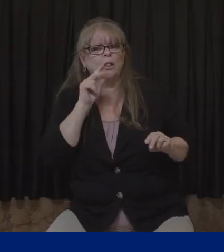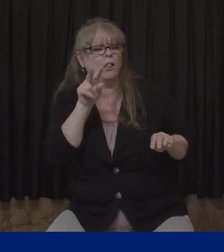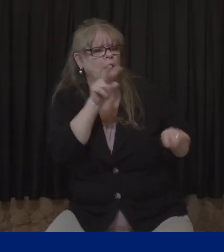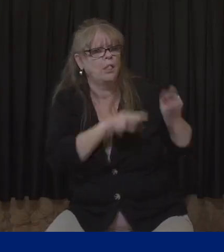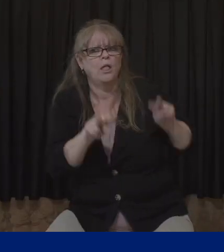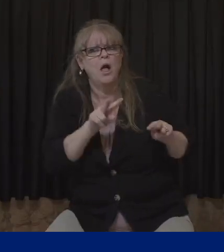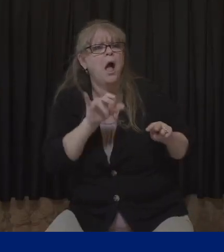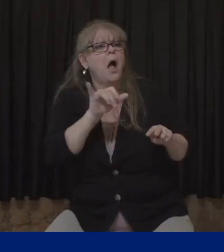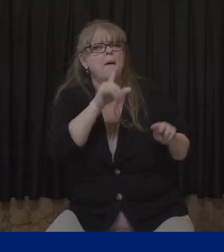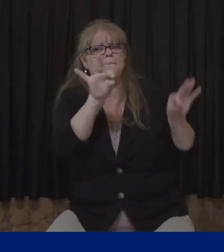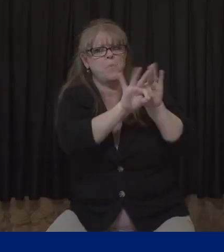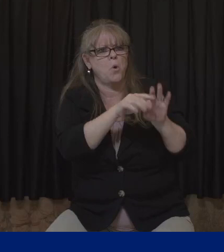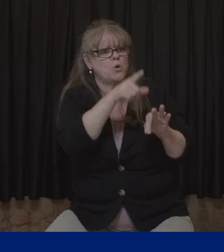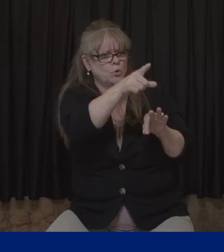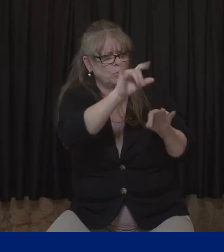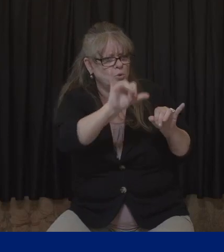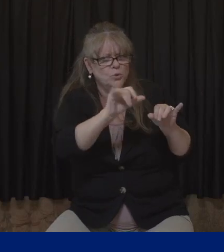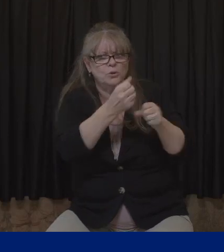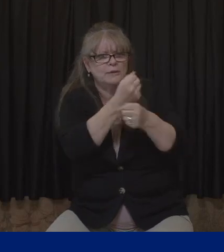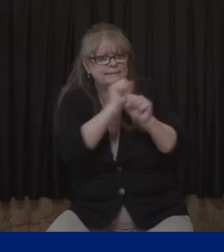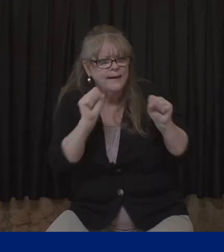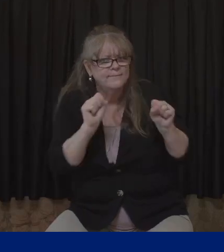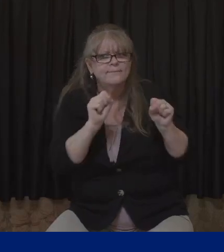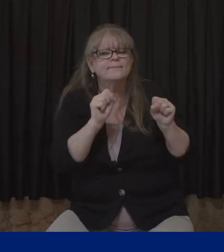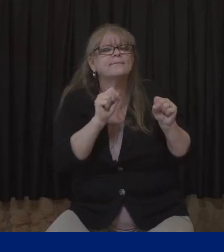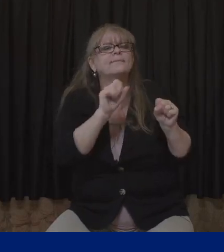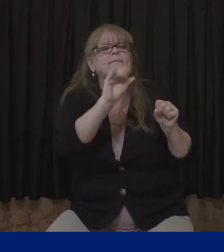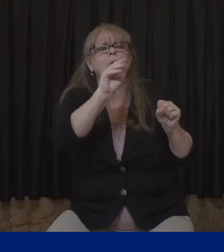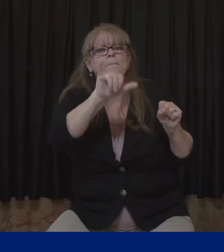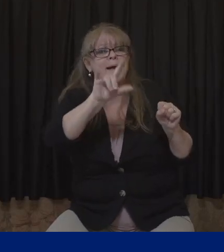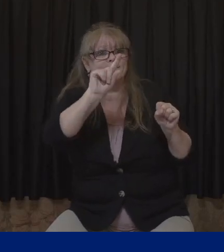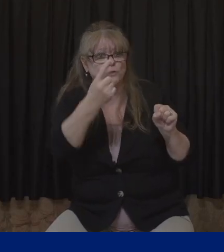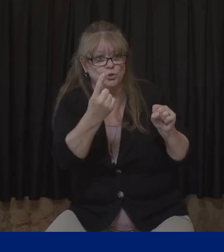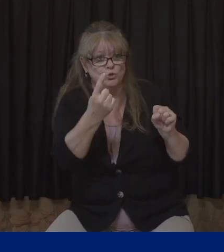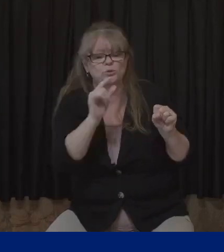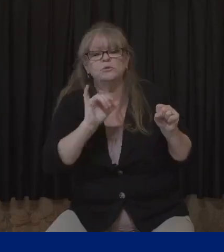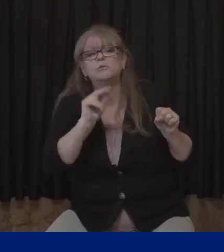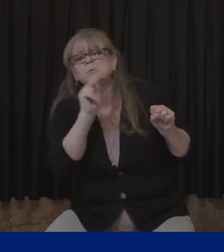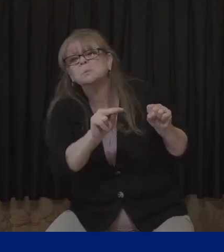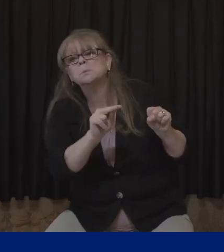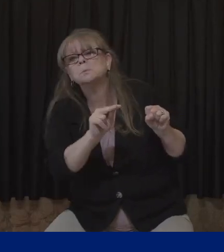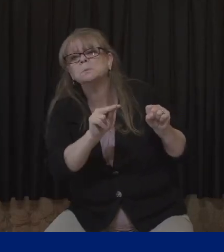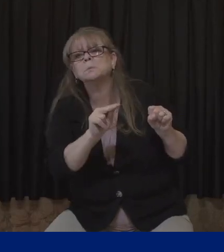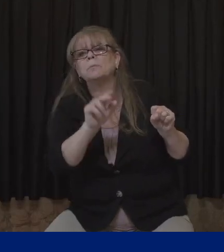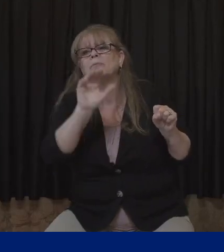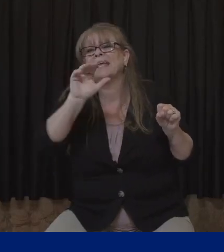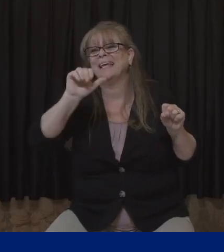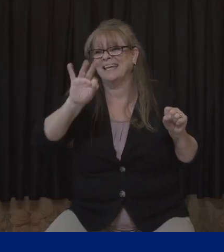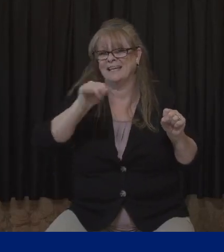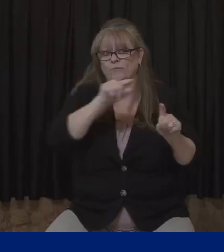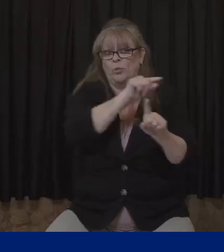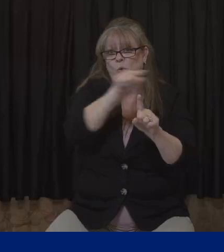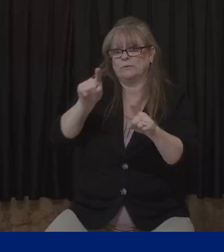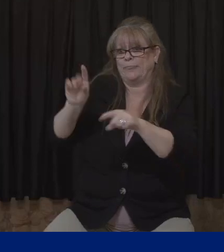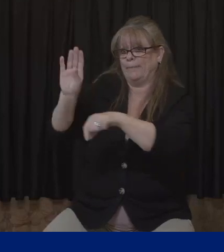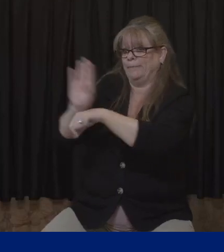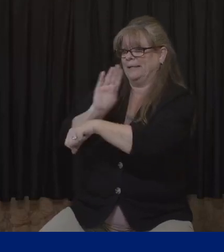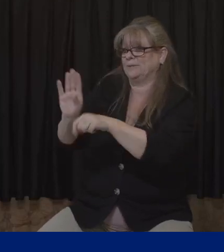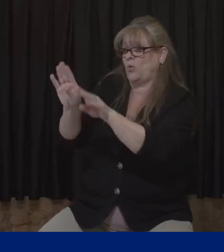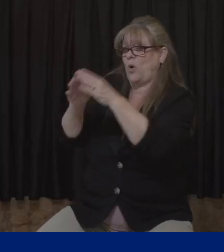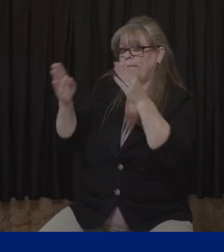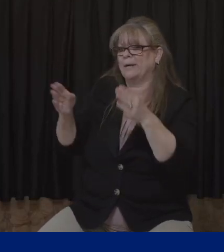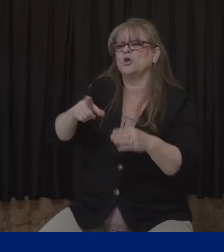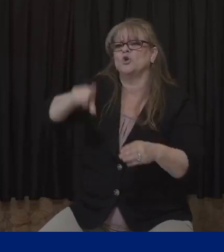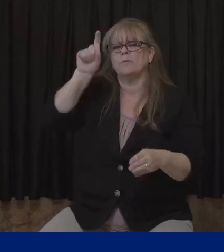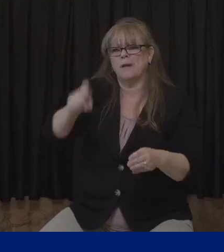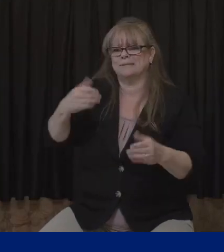open their doors May 1st. For businesses to reopen, they need to have distancing in place, just like hopefully your grocery store has had. That might